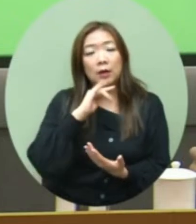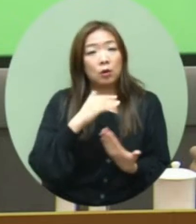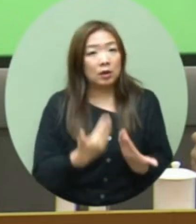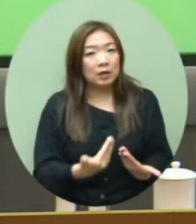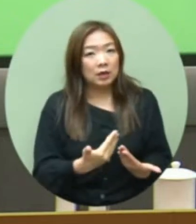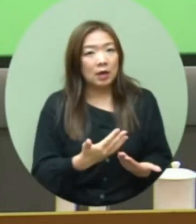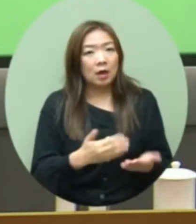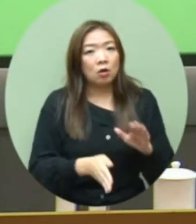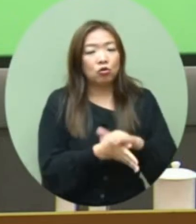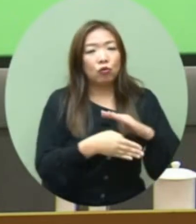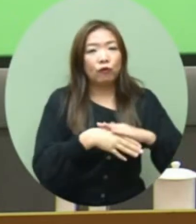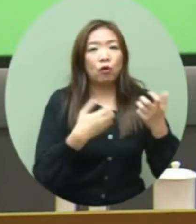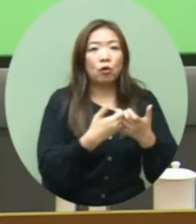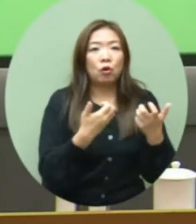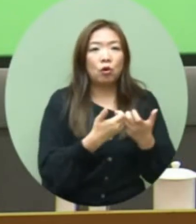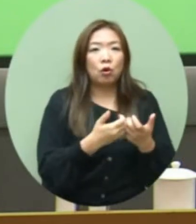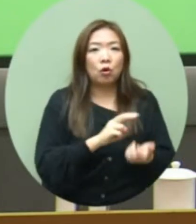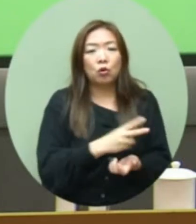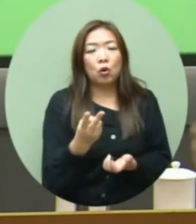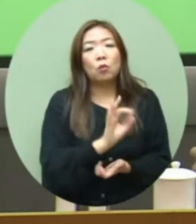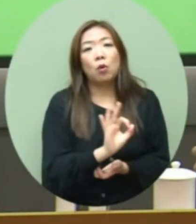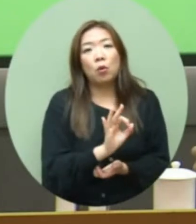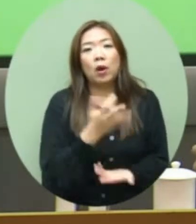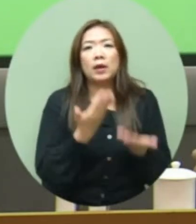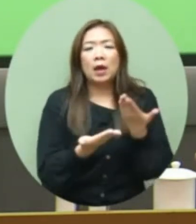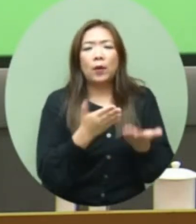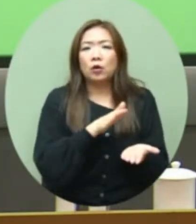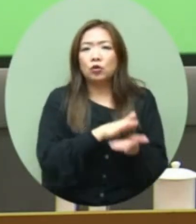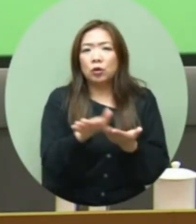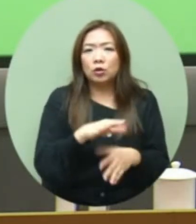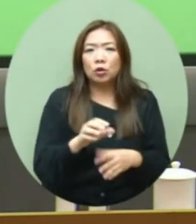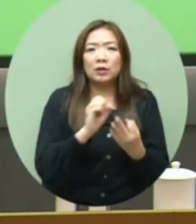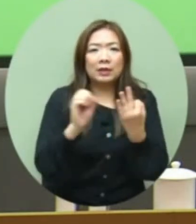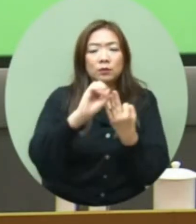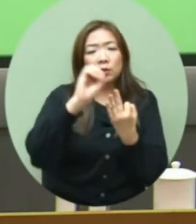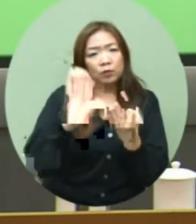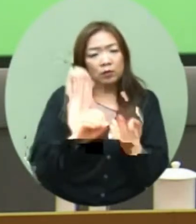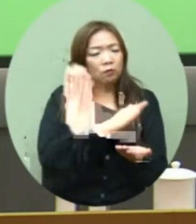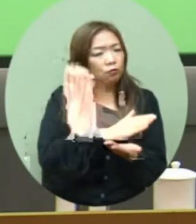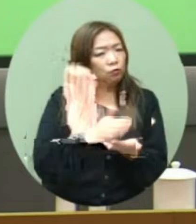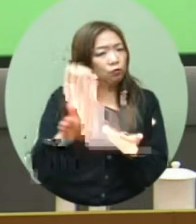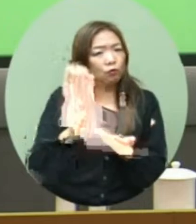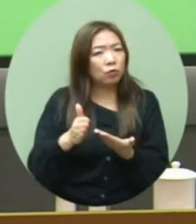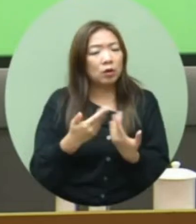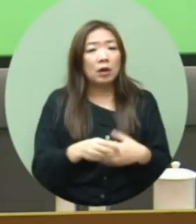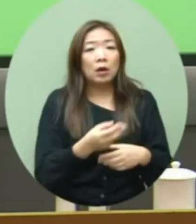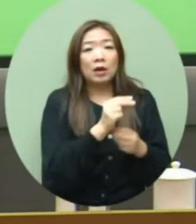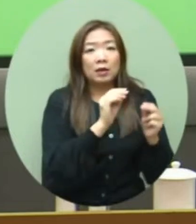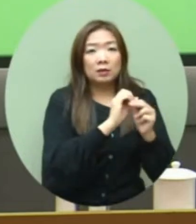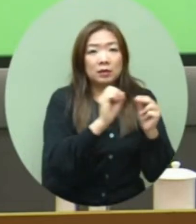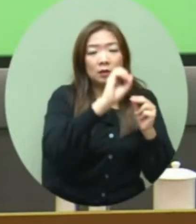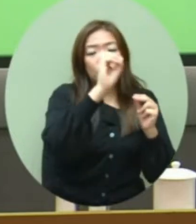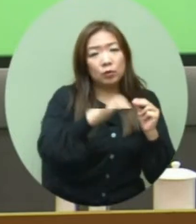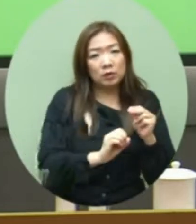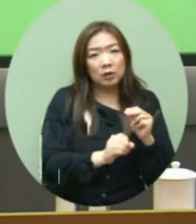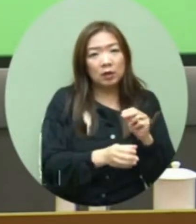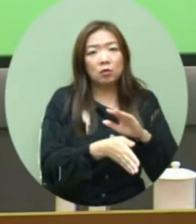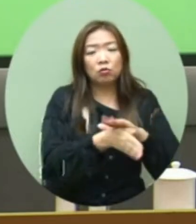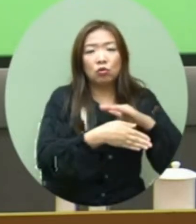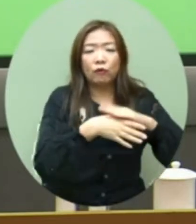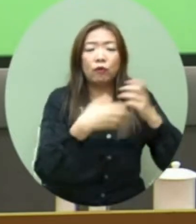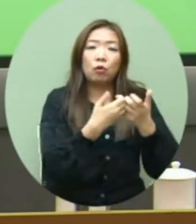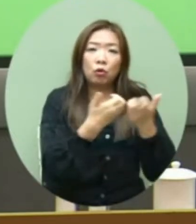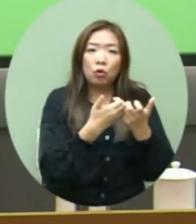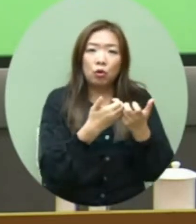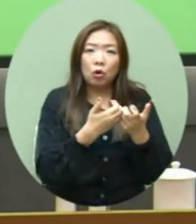will move out. The remaining demand will be about 40%. Even with 30% of the units being phased out,